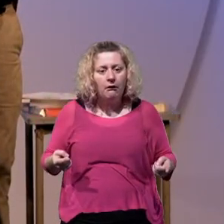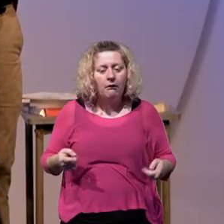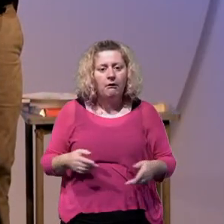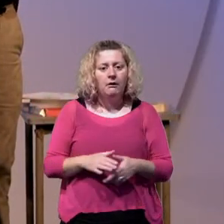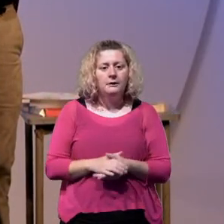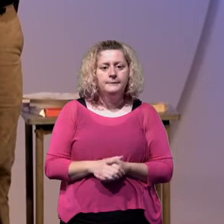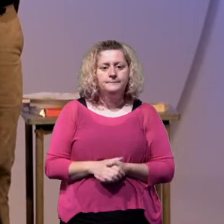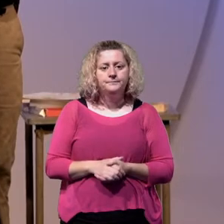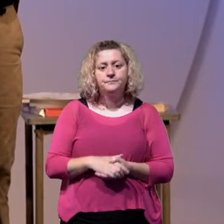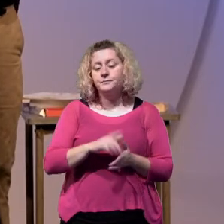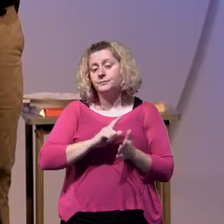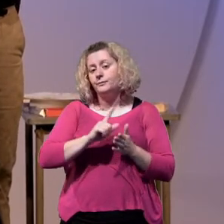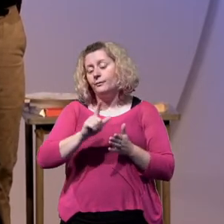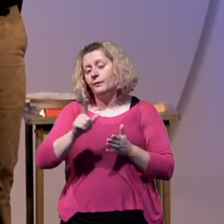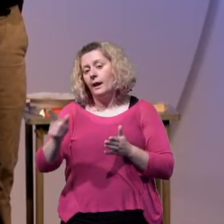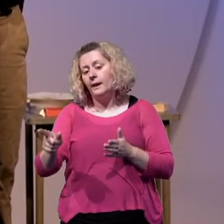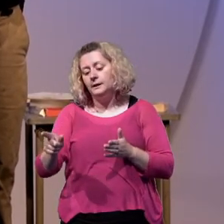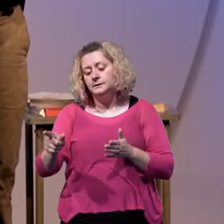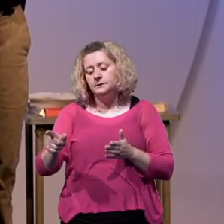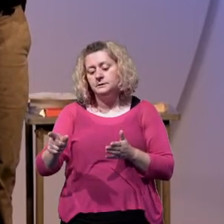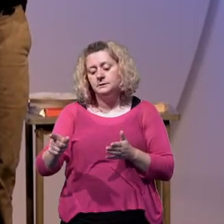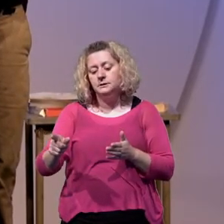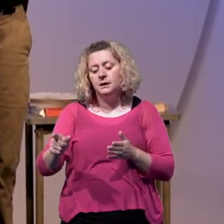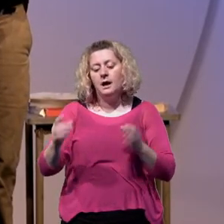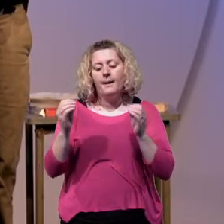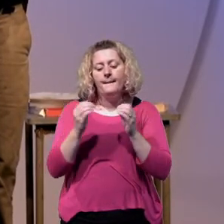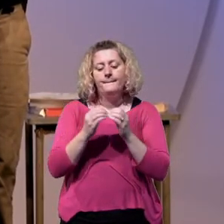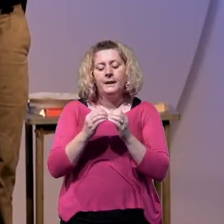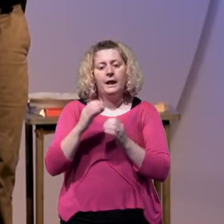And years later, at the Royal Albert Hall,